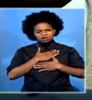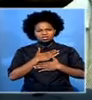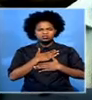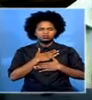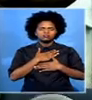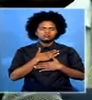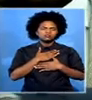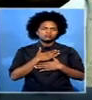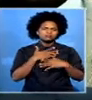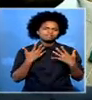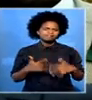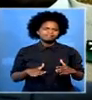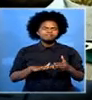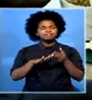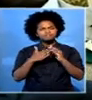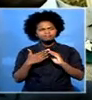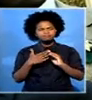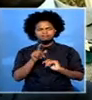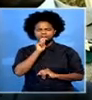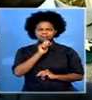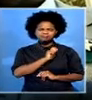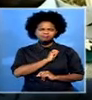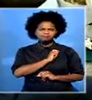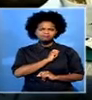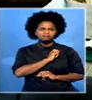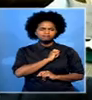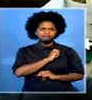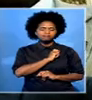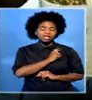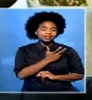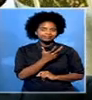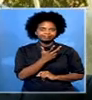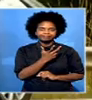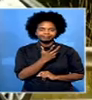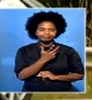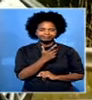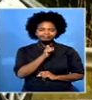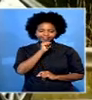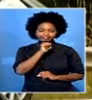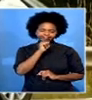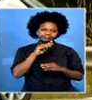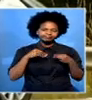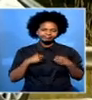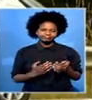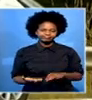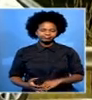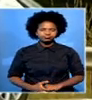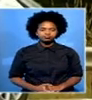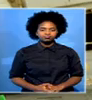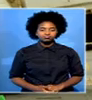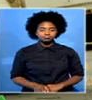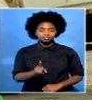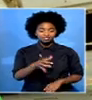particular, we were gradually coping with the situation. Police say blood tests have